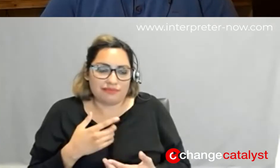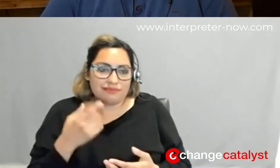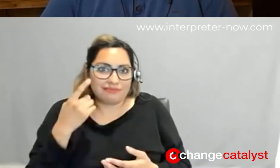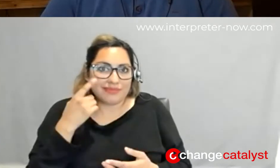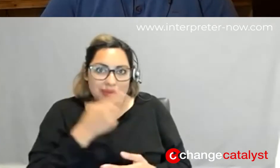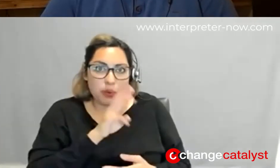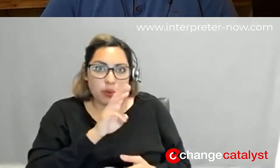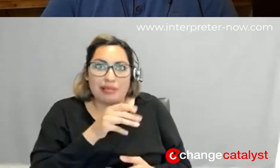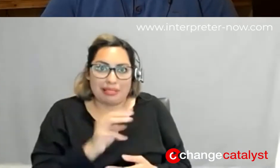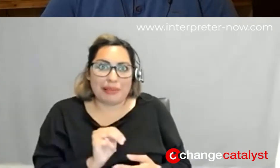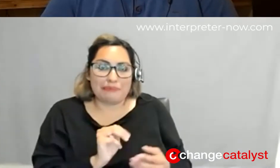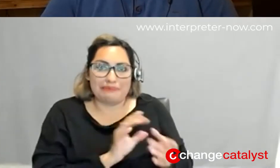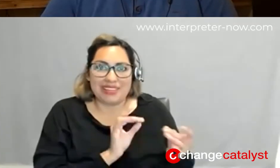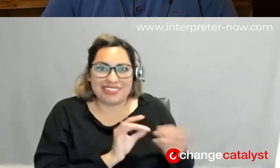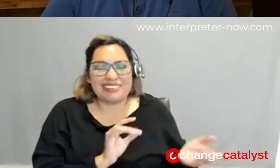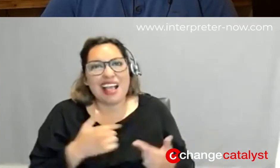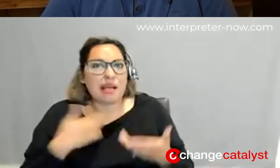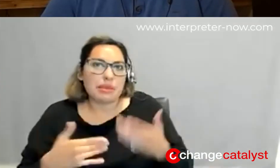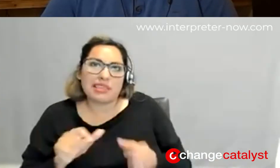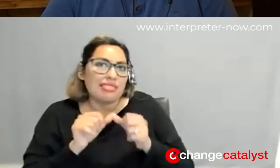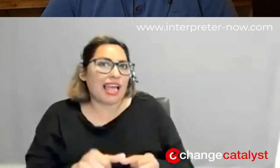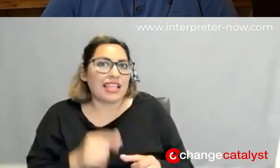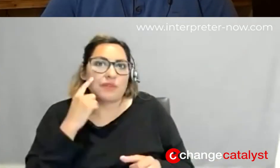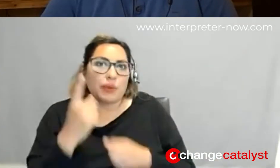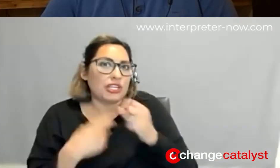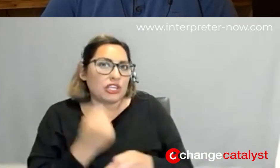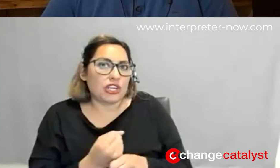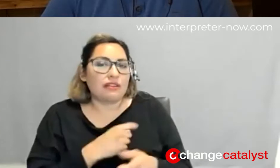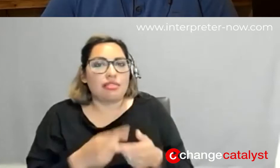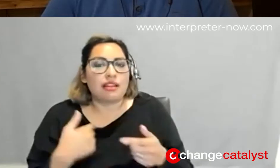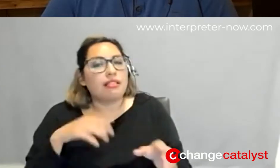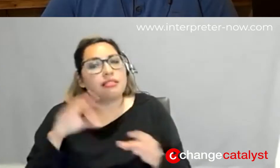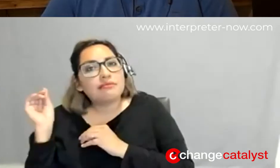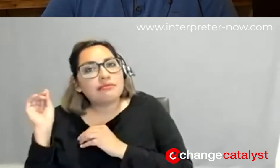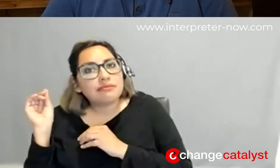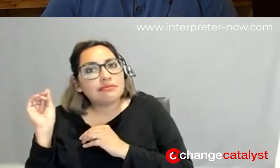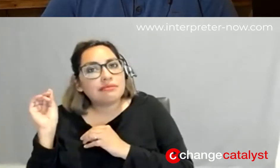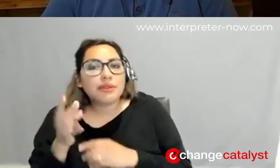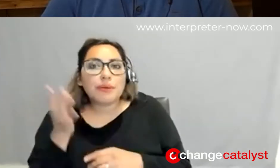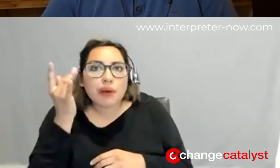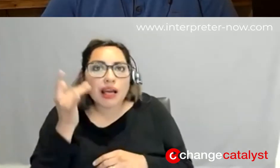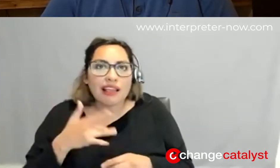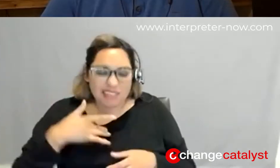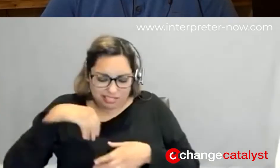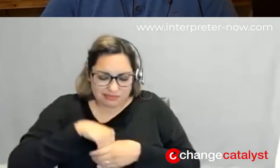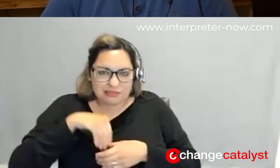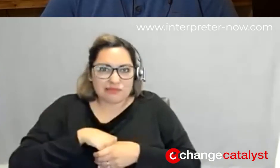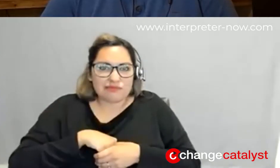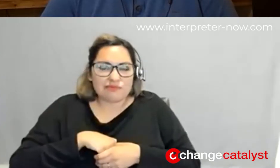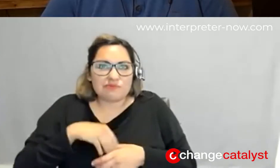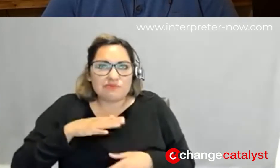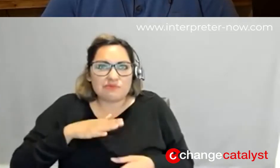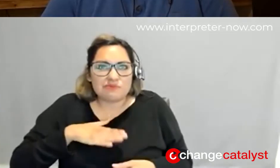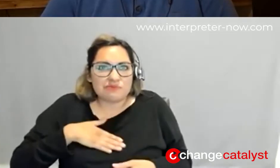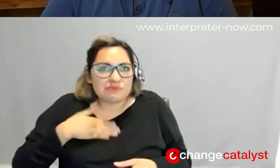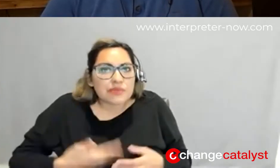probably last a year or two and then I'm out because I have this internal rage going on because I'm